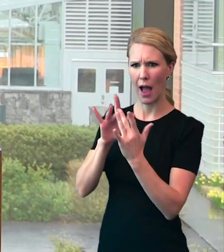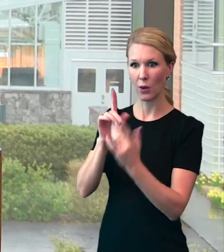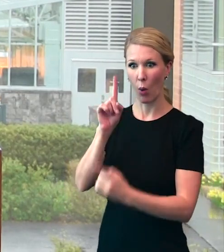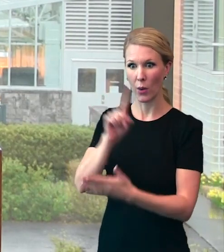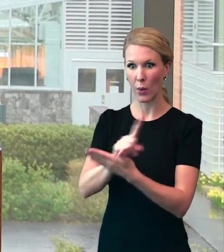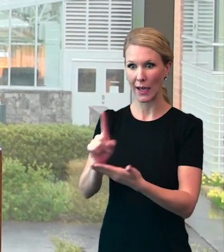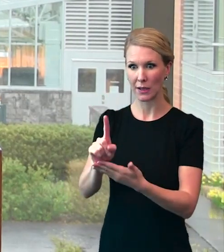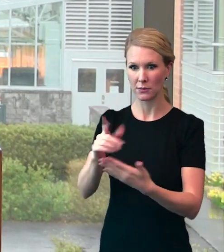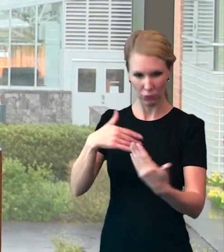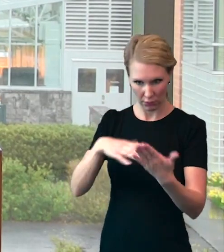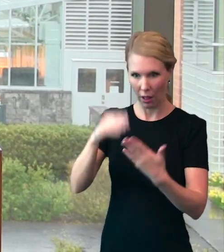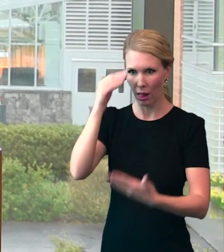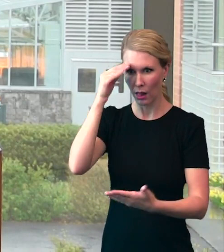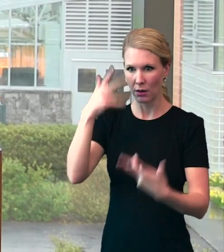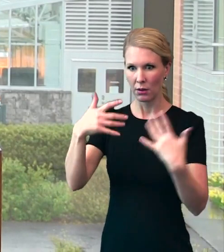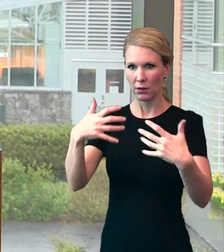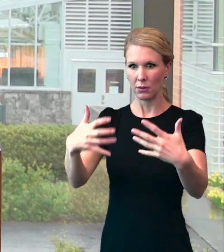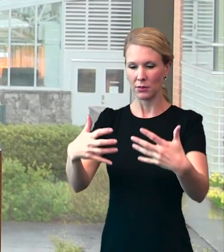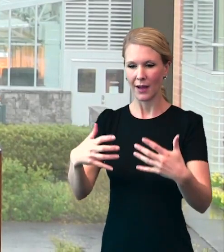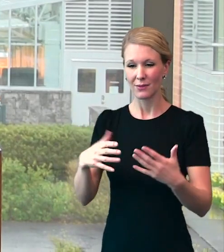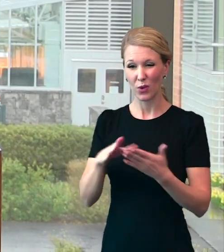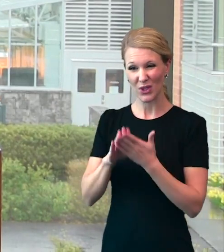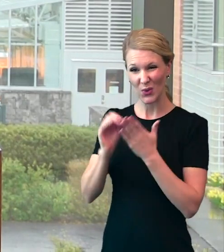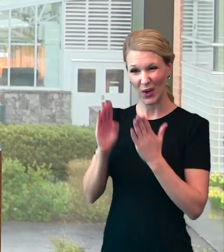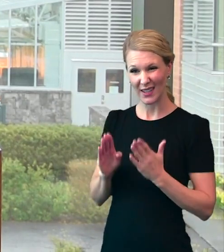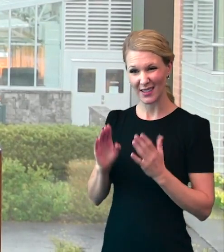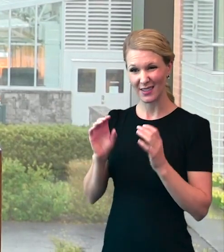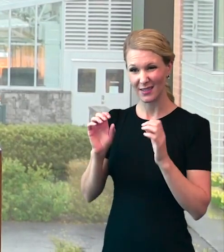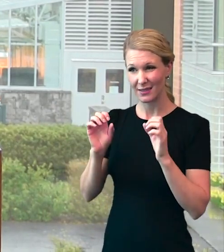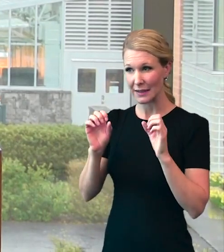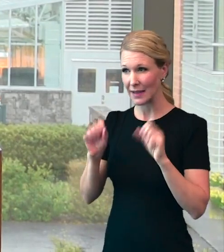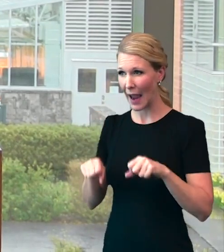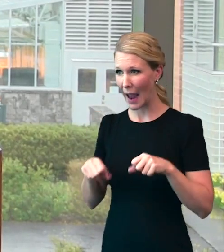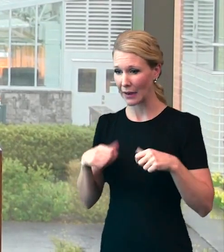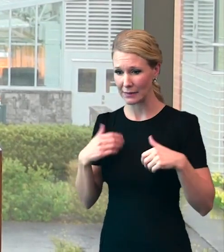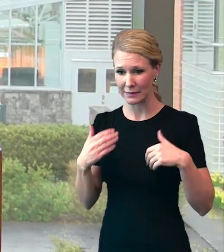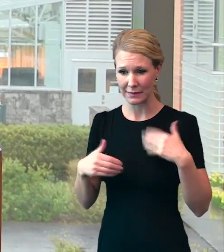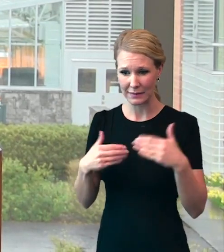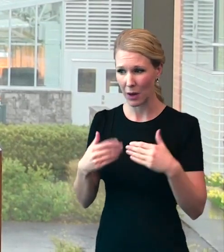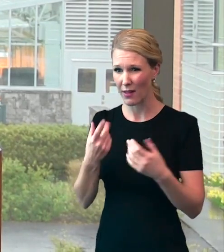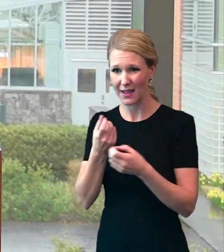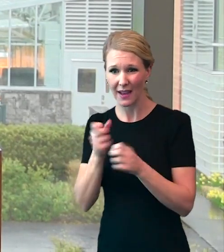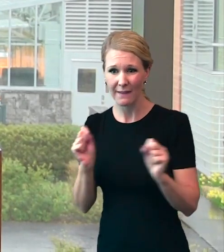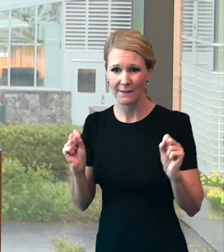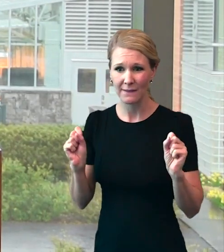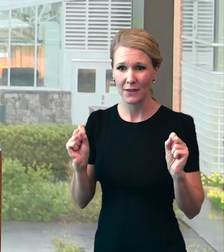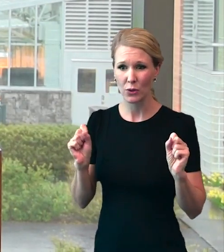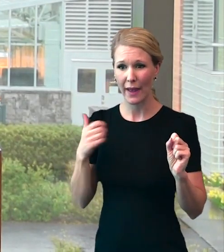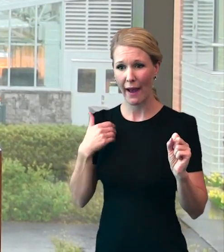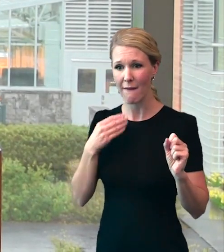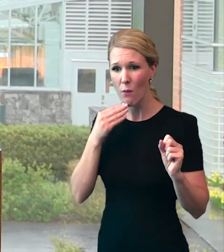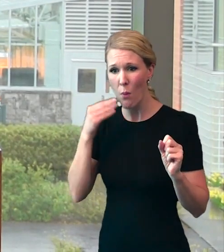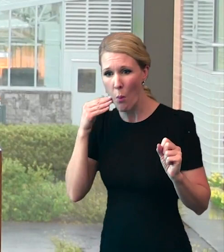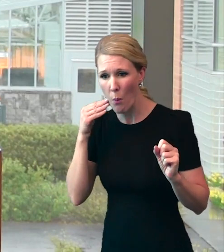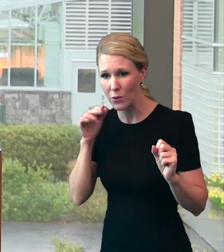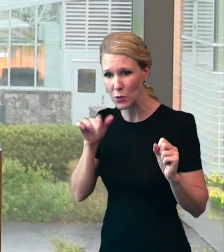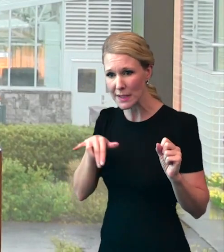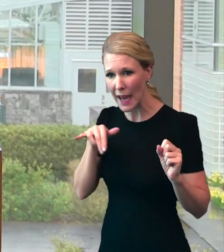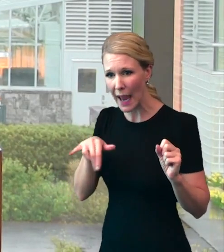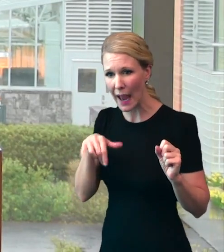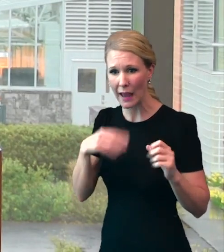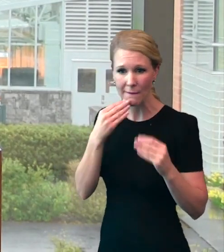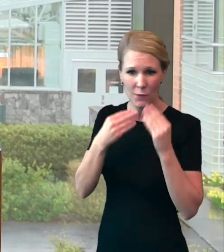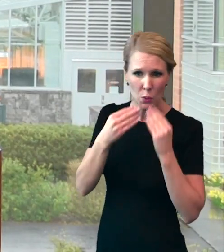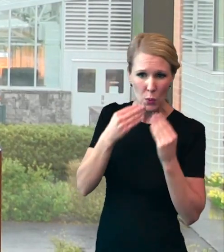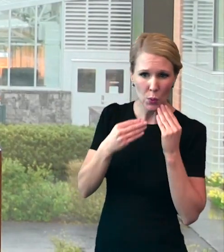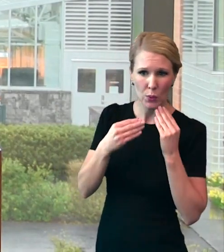and whether our students could meet their basic needs. A place to stay, food to eat, or technology